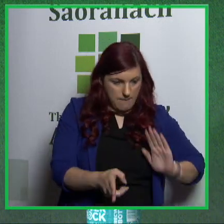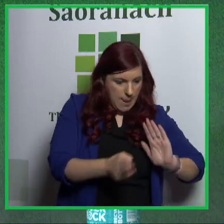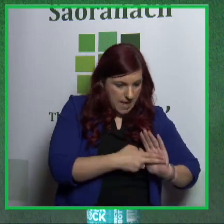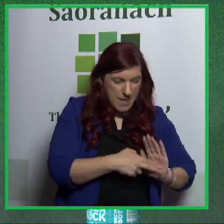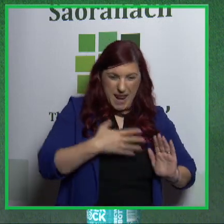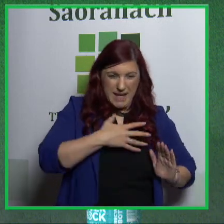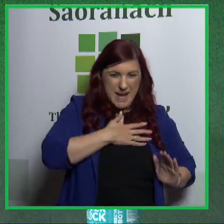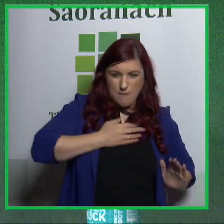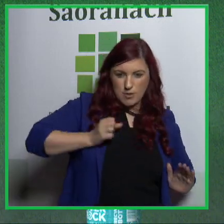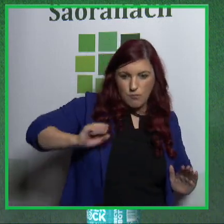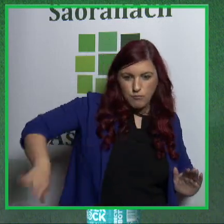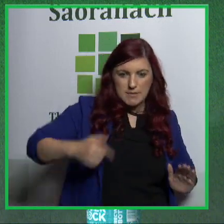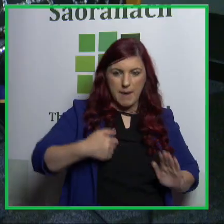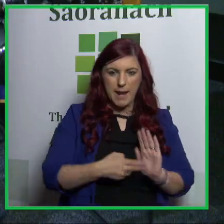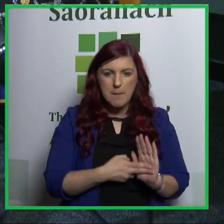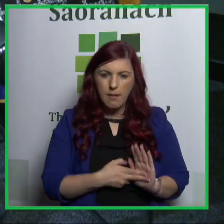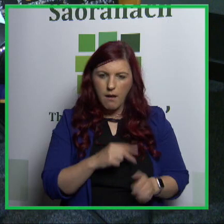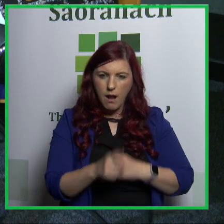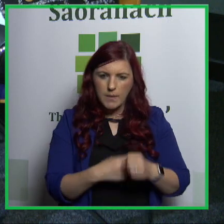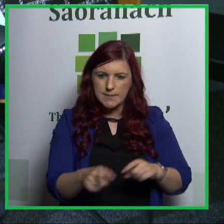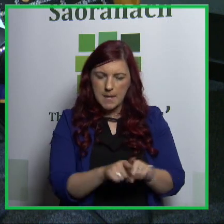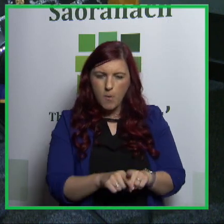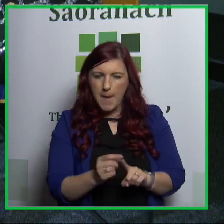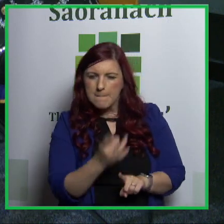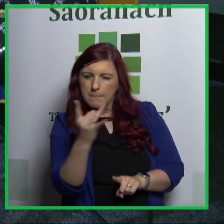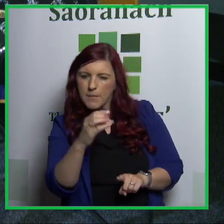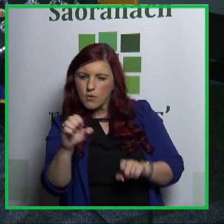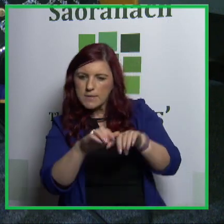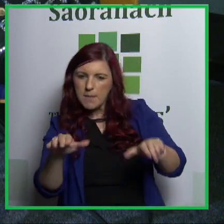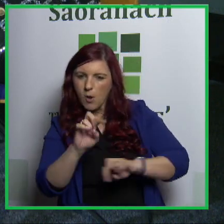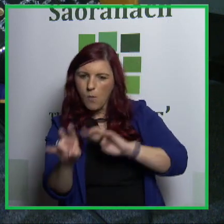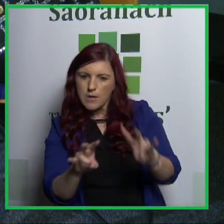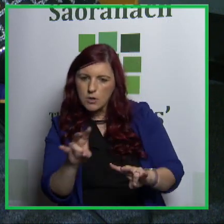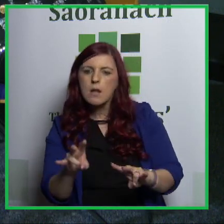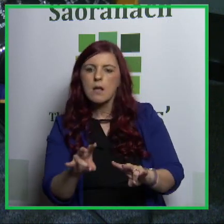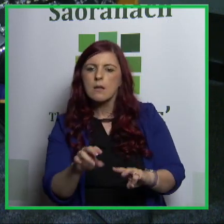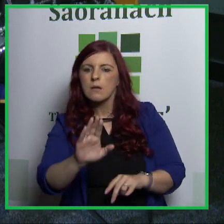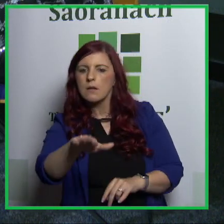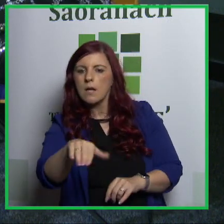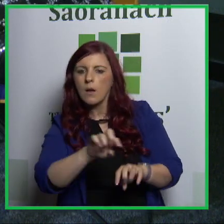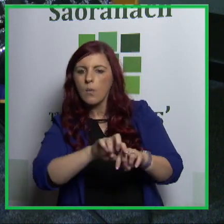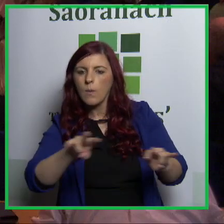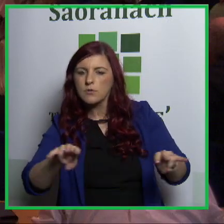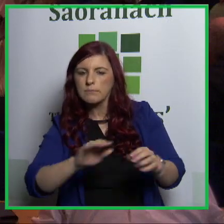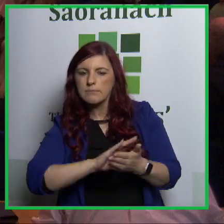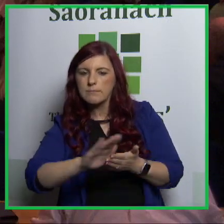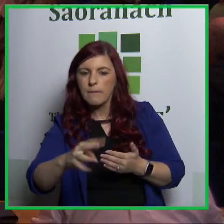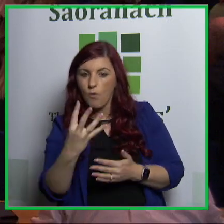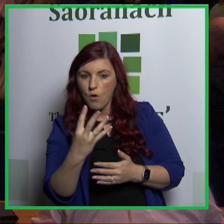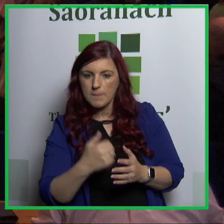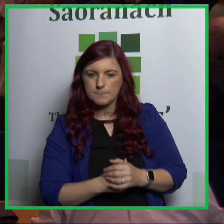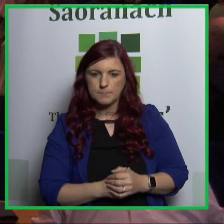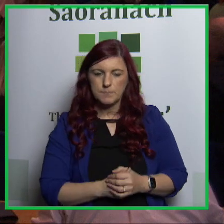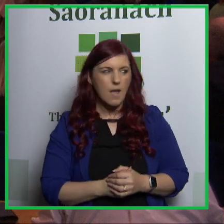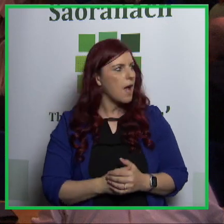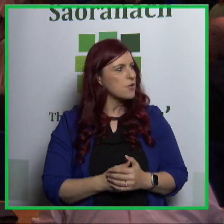rid of it, really. Yeah. Okay, I'll take another question. I think we'll just go to table 4 here. Thank you. And